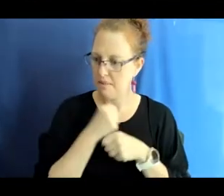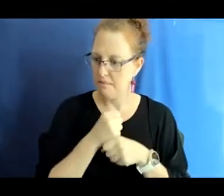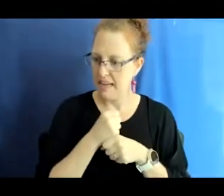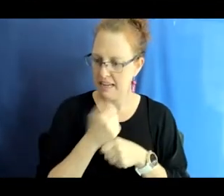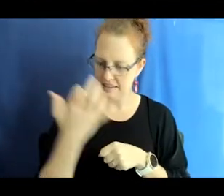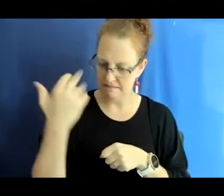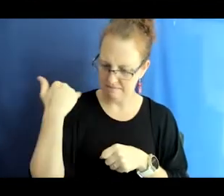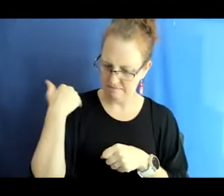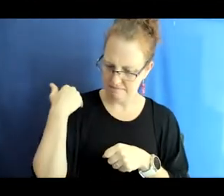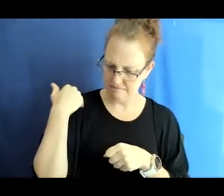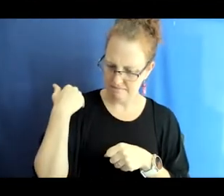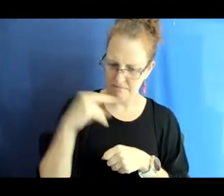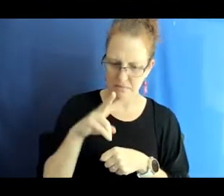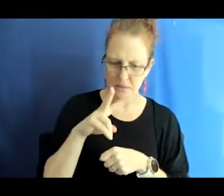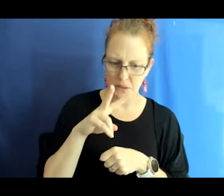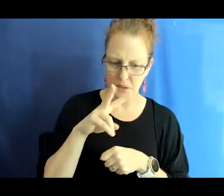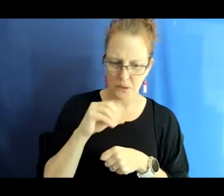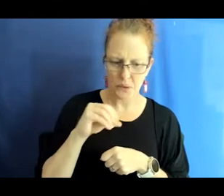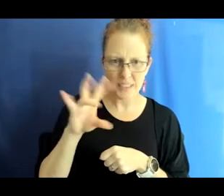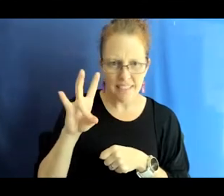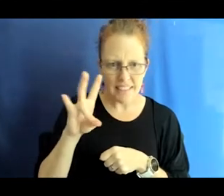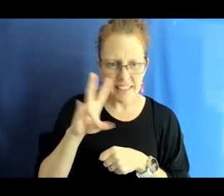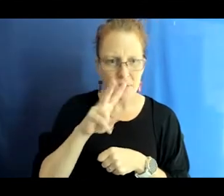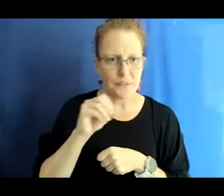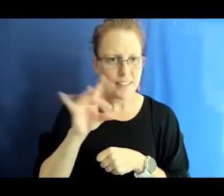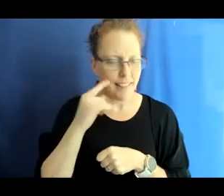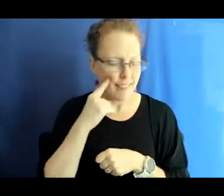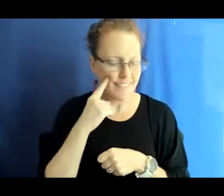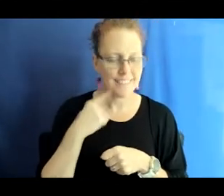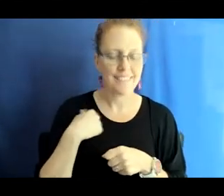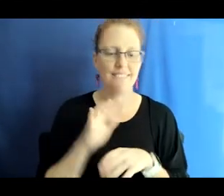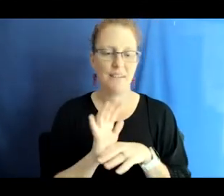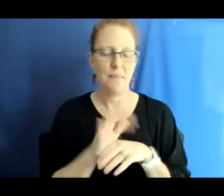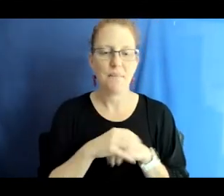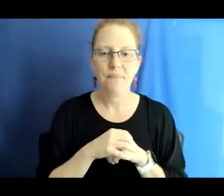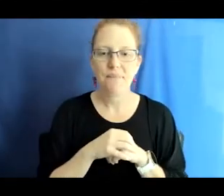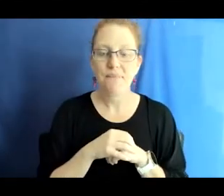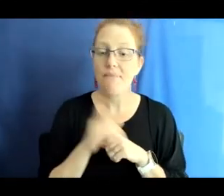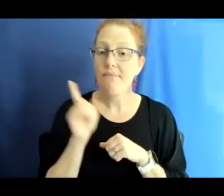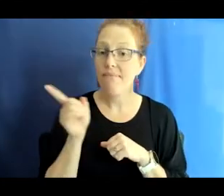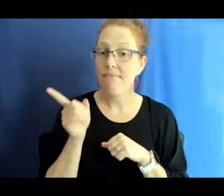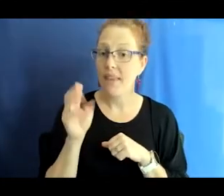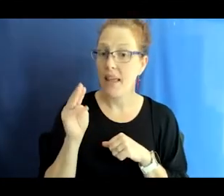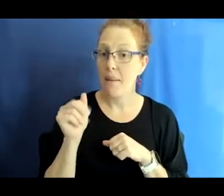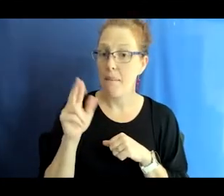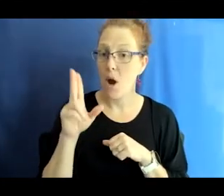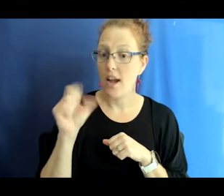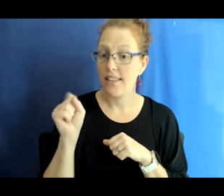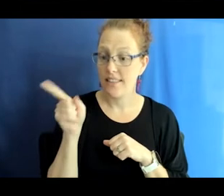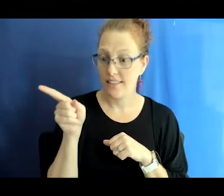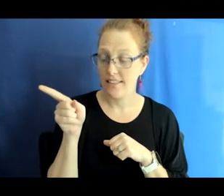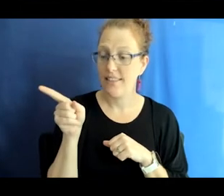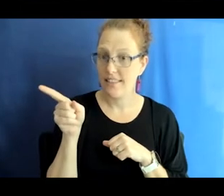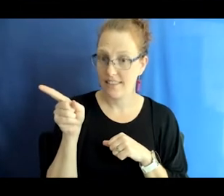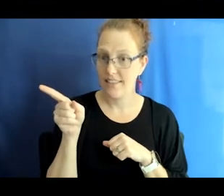2007, 2008 or something. And he started out, I mean, Marius was just like, he was